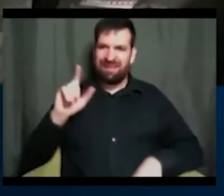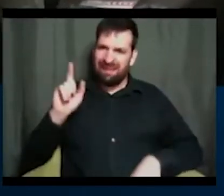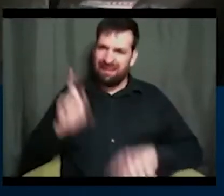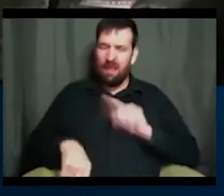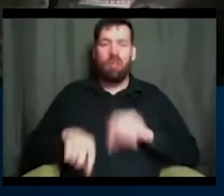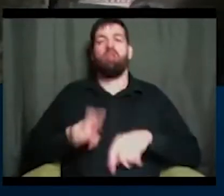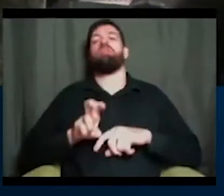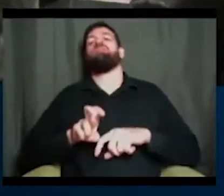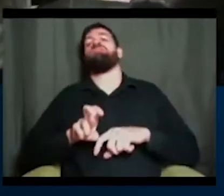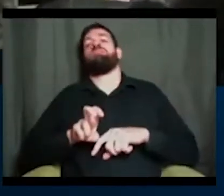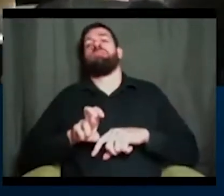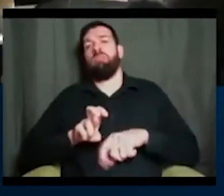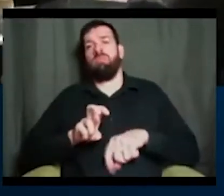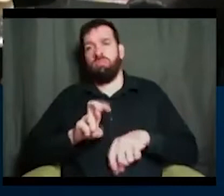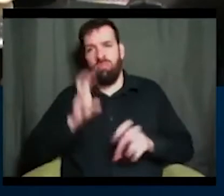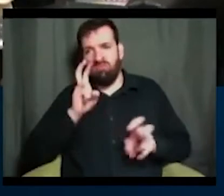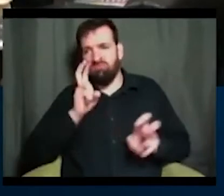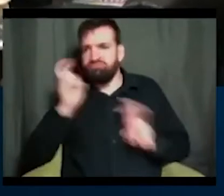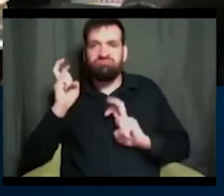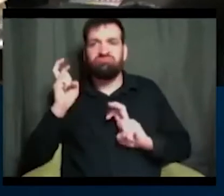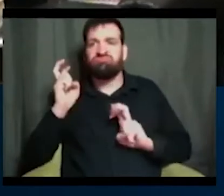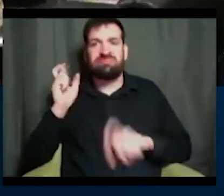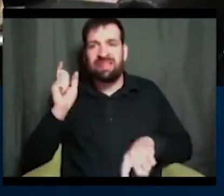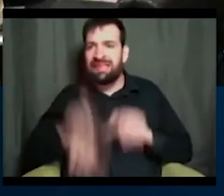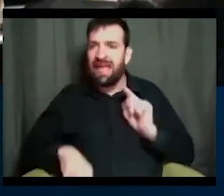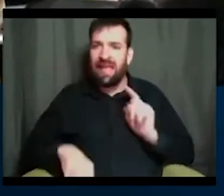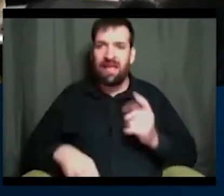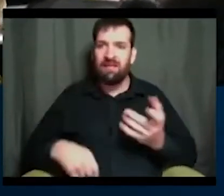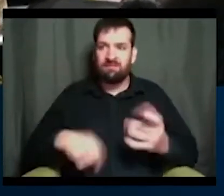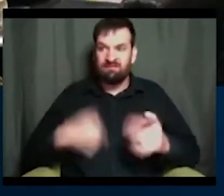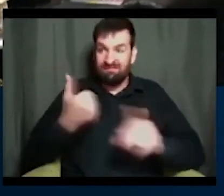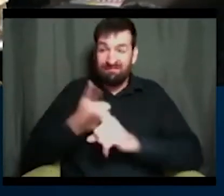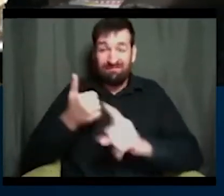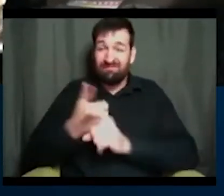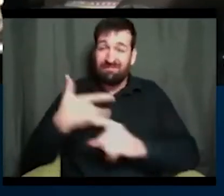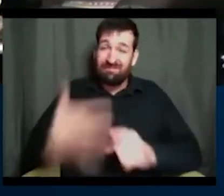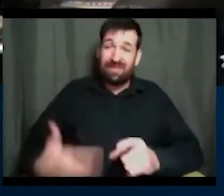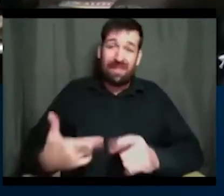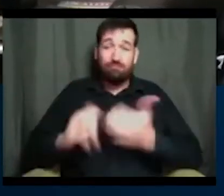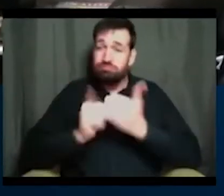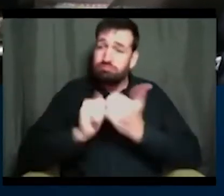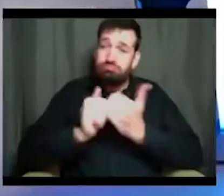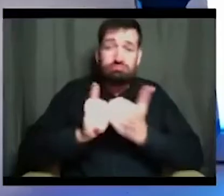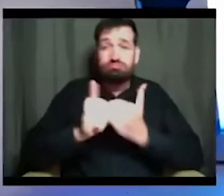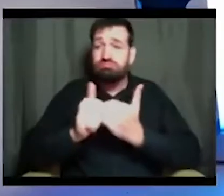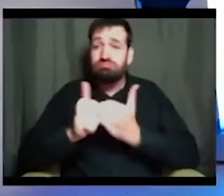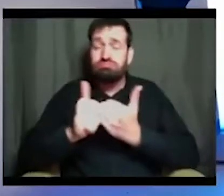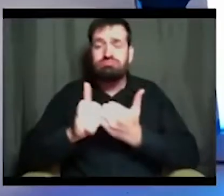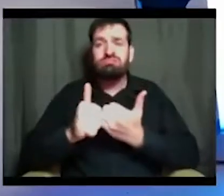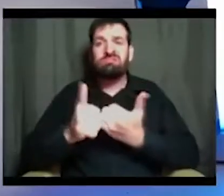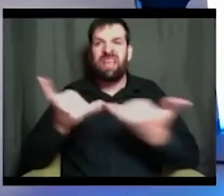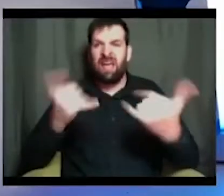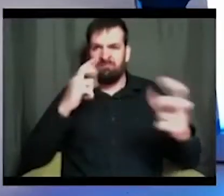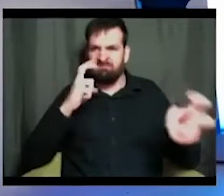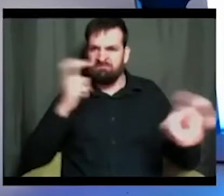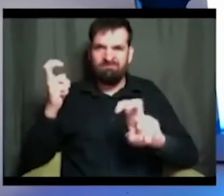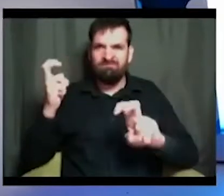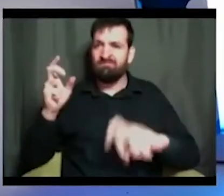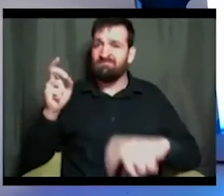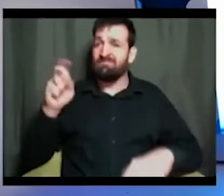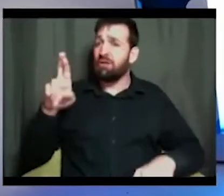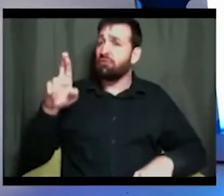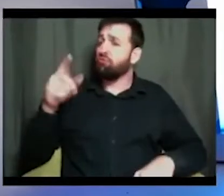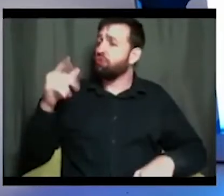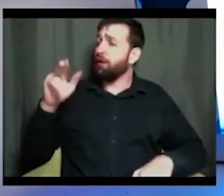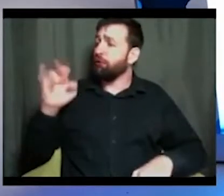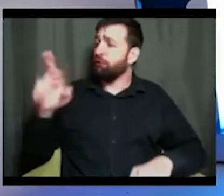get out of first gear anymore. And those were kids that were always going 100 miles an hour. That's frightening. Dr. Greiner, jump in on that. Just kind of what are your concerns right now? We're